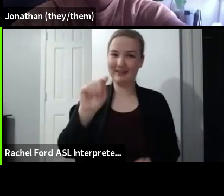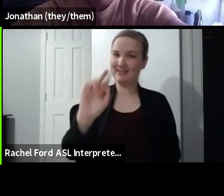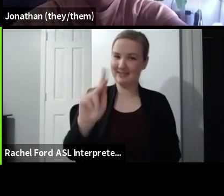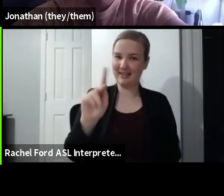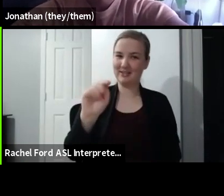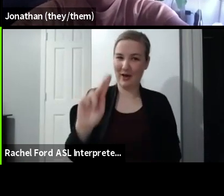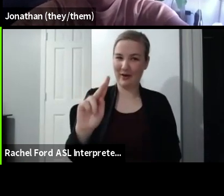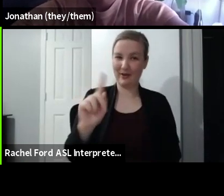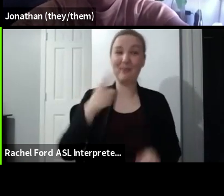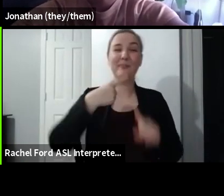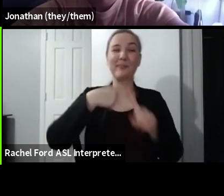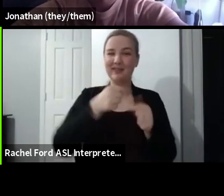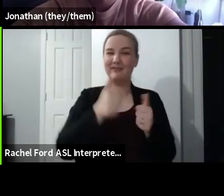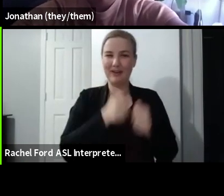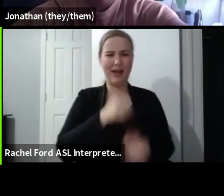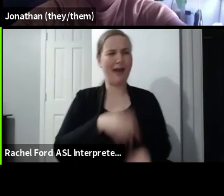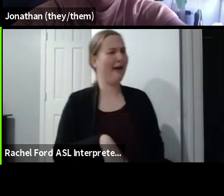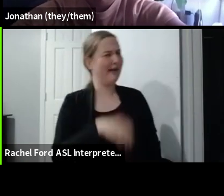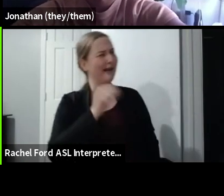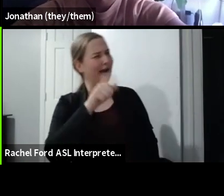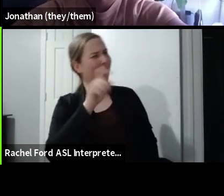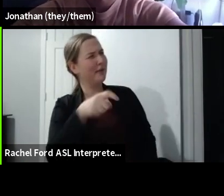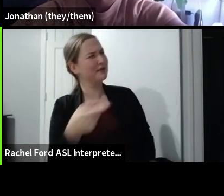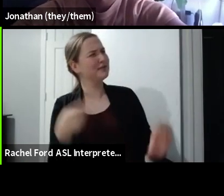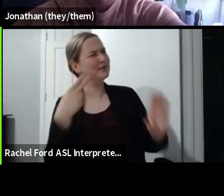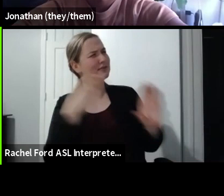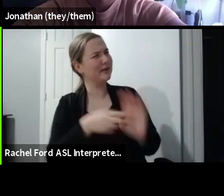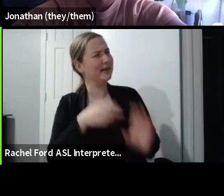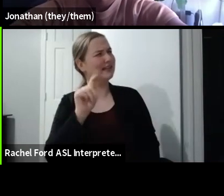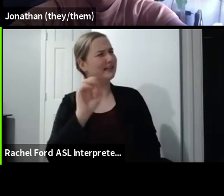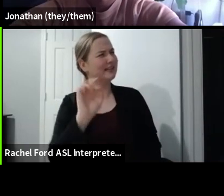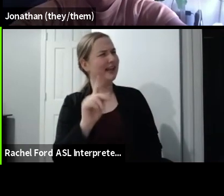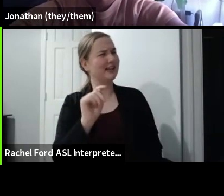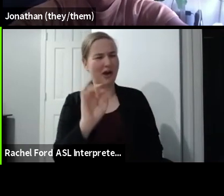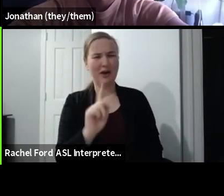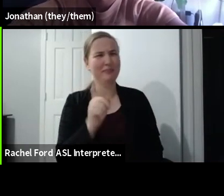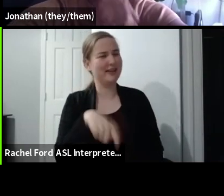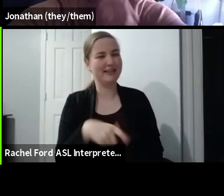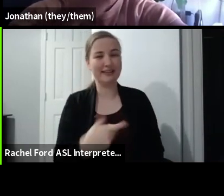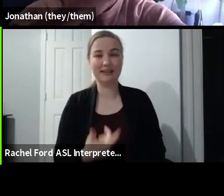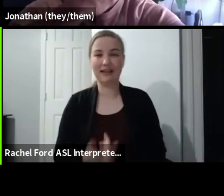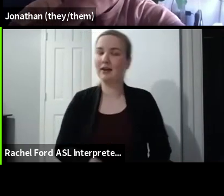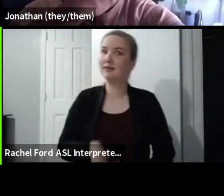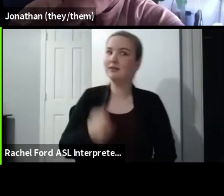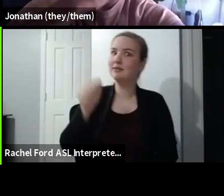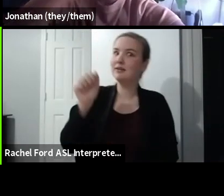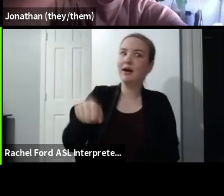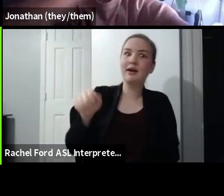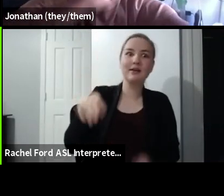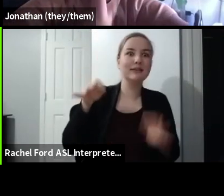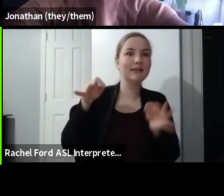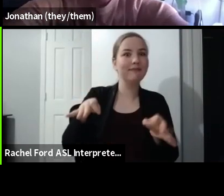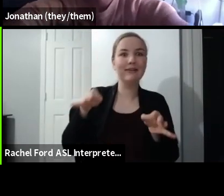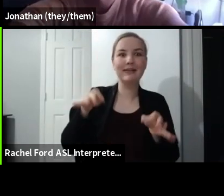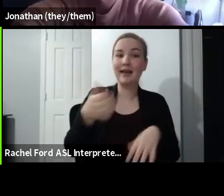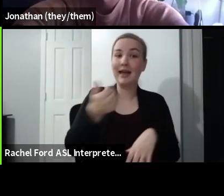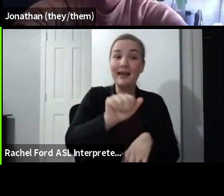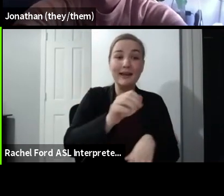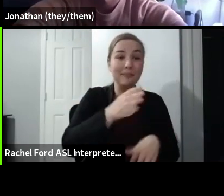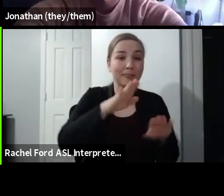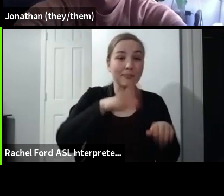need to get on the program. Yeah. Get on the video games on TikTok. I tell you, talk to any 10-year-old